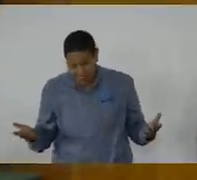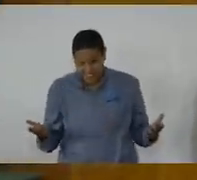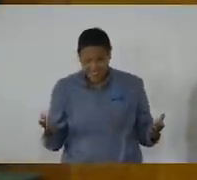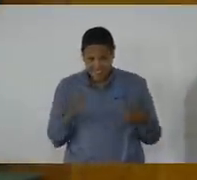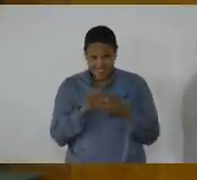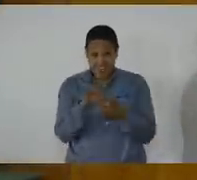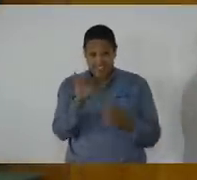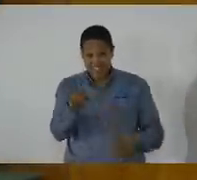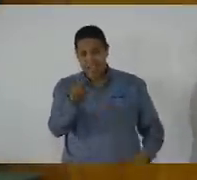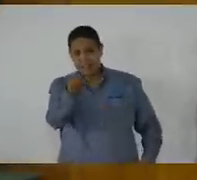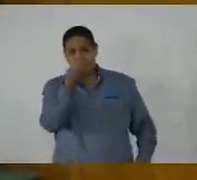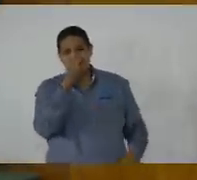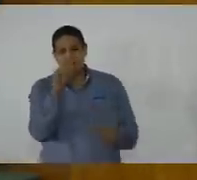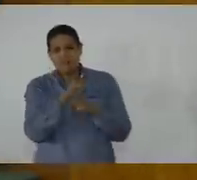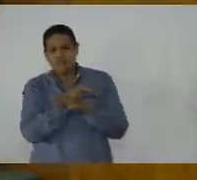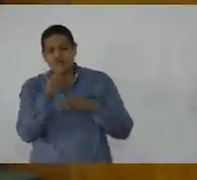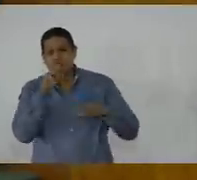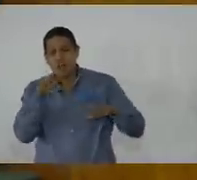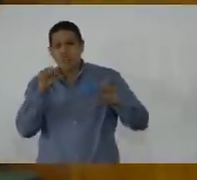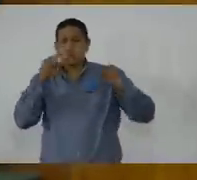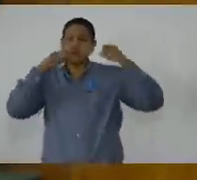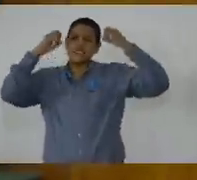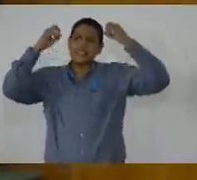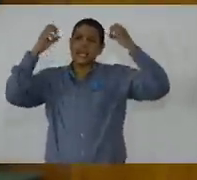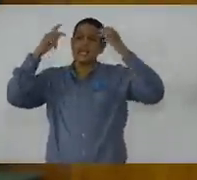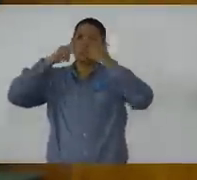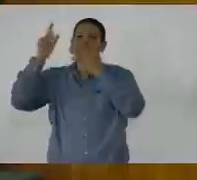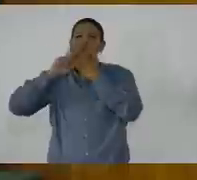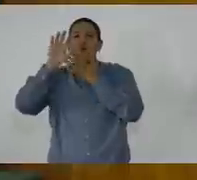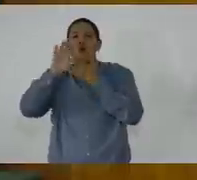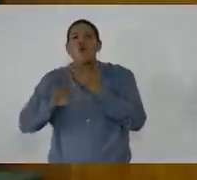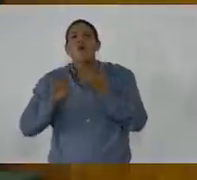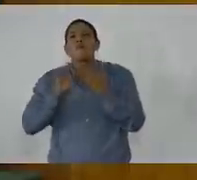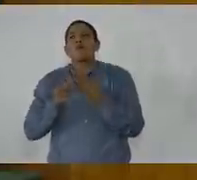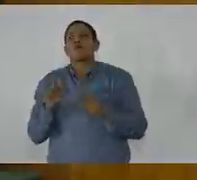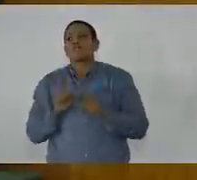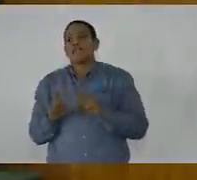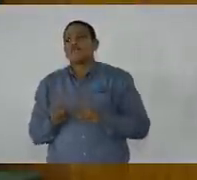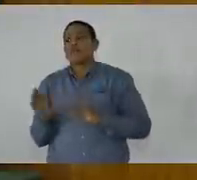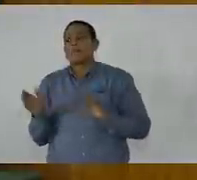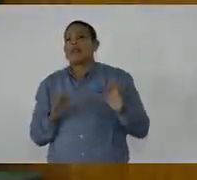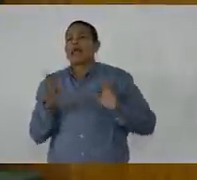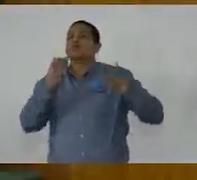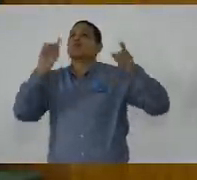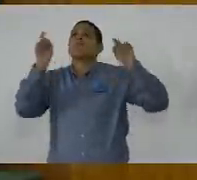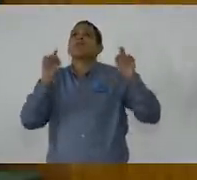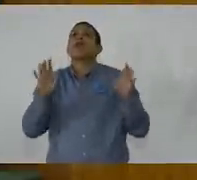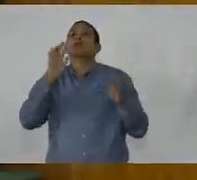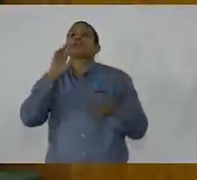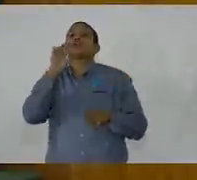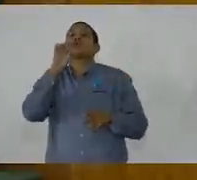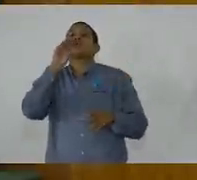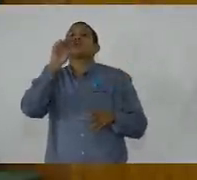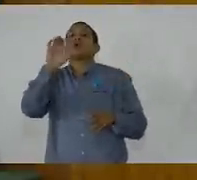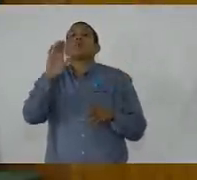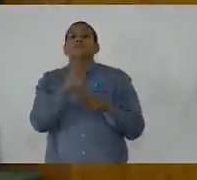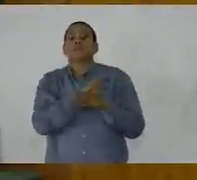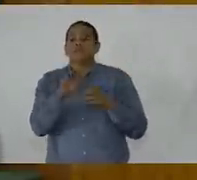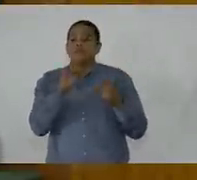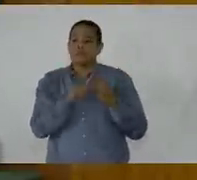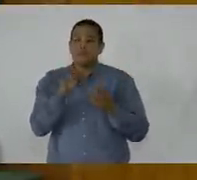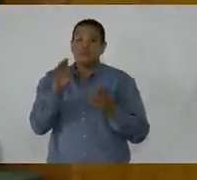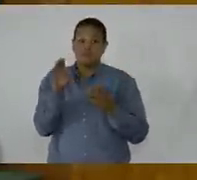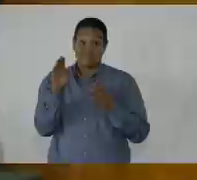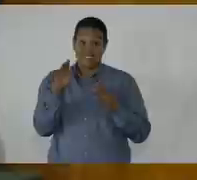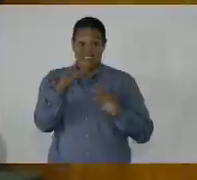end, the ministry undertook several programs and initiatives to manage the domestic business and commercial